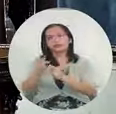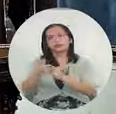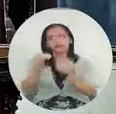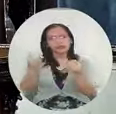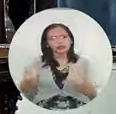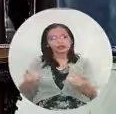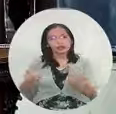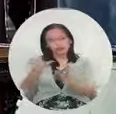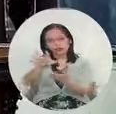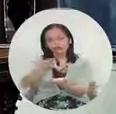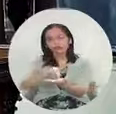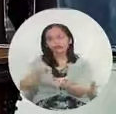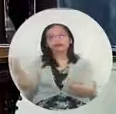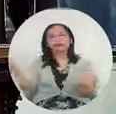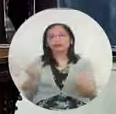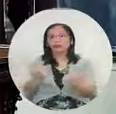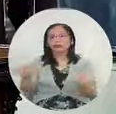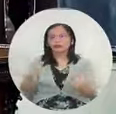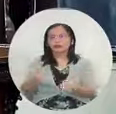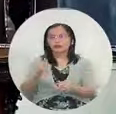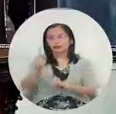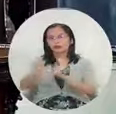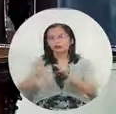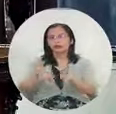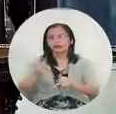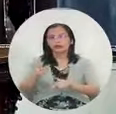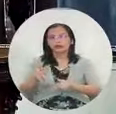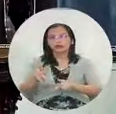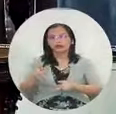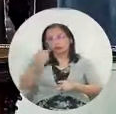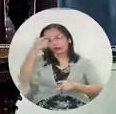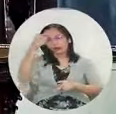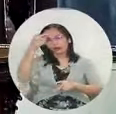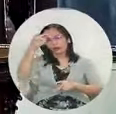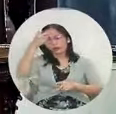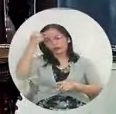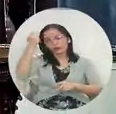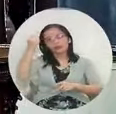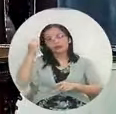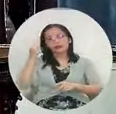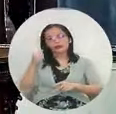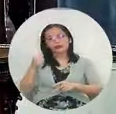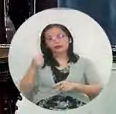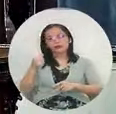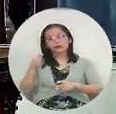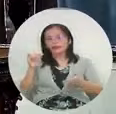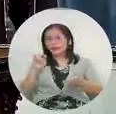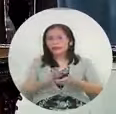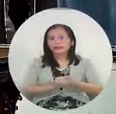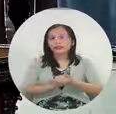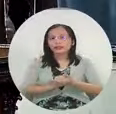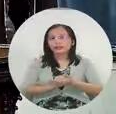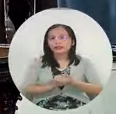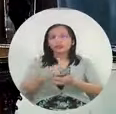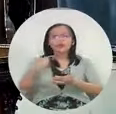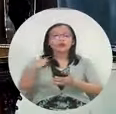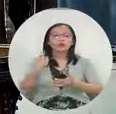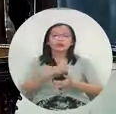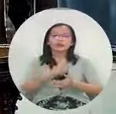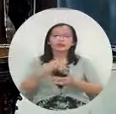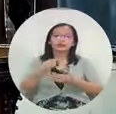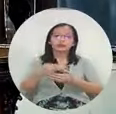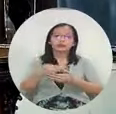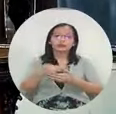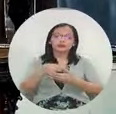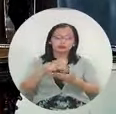usap, grabe Pastor Yusoy, mag-ana ba ko ba? Tiyang mo nag-istoryahan naman ito. Wala niya may elite, he didn't know,